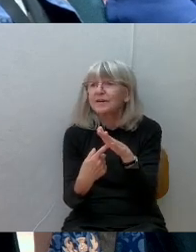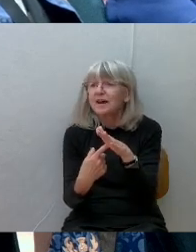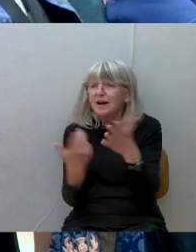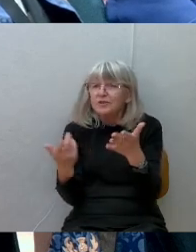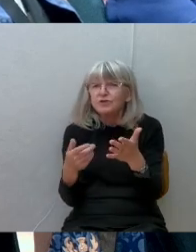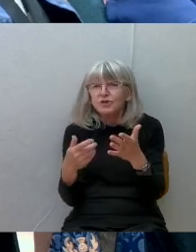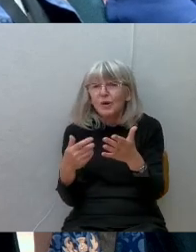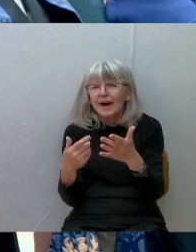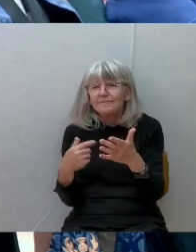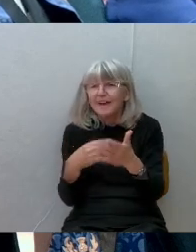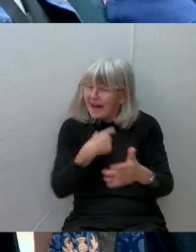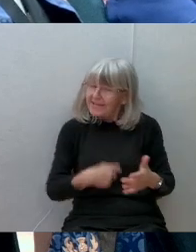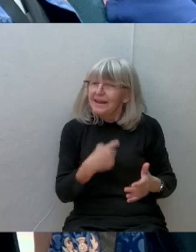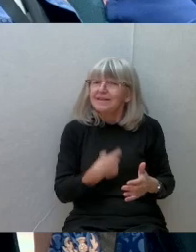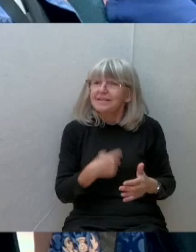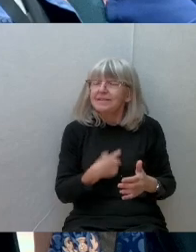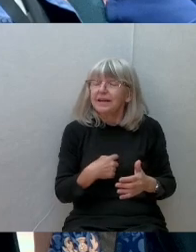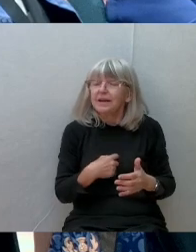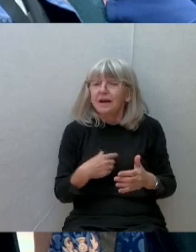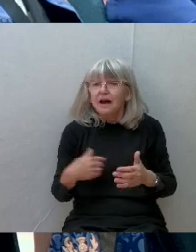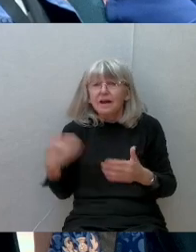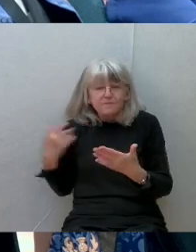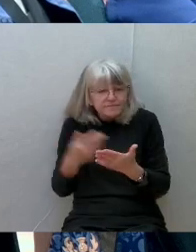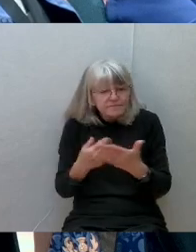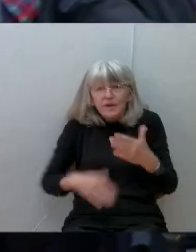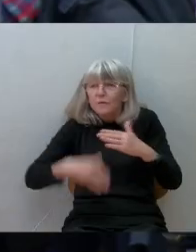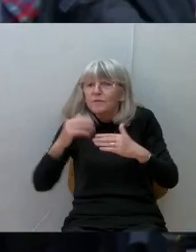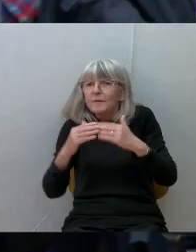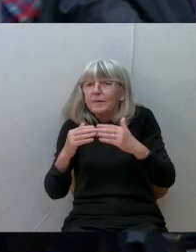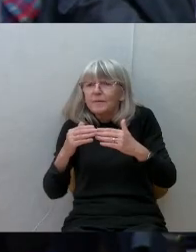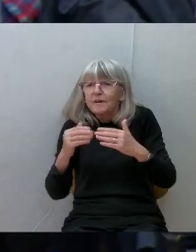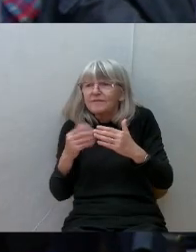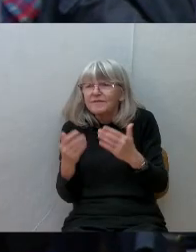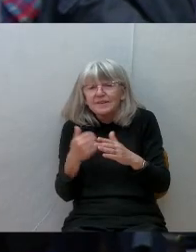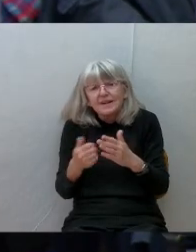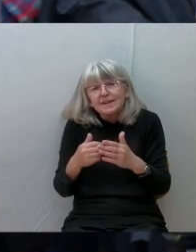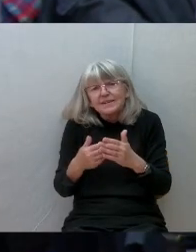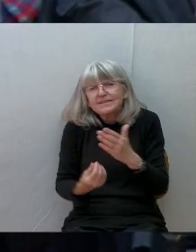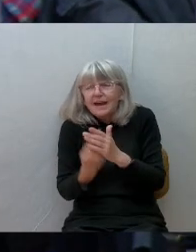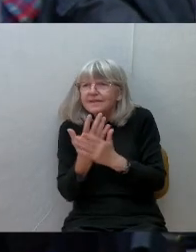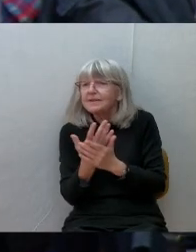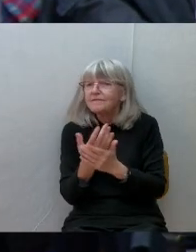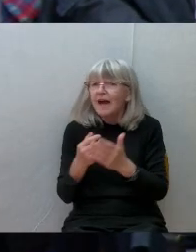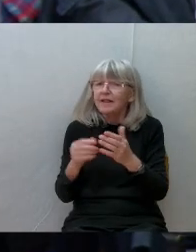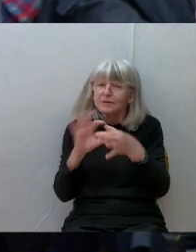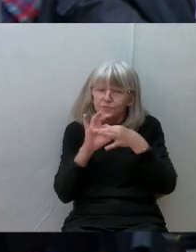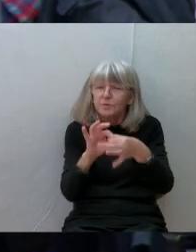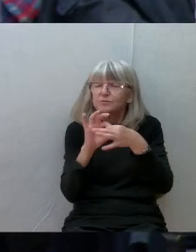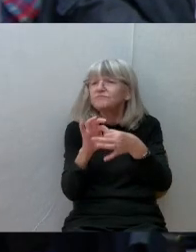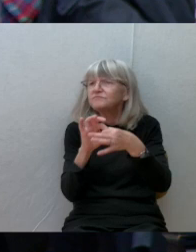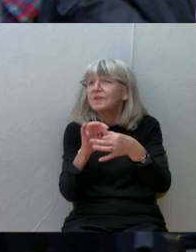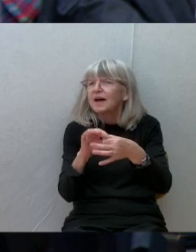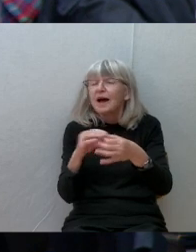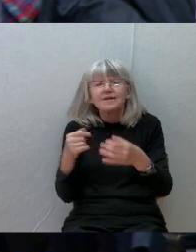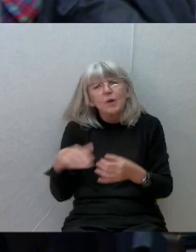build strong and increasing equitable partnerships with partners around the world in countries like Nigeria, Malawi,